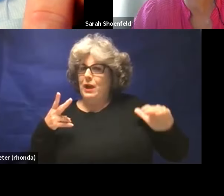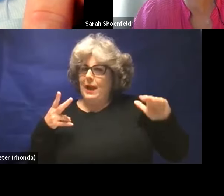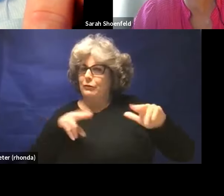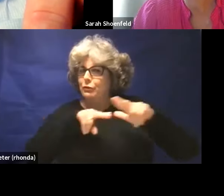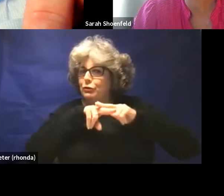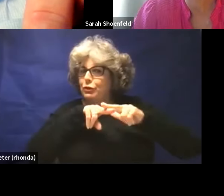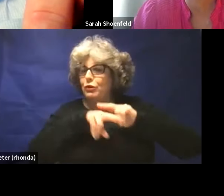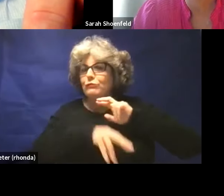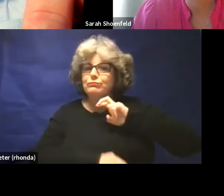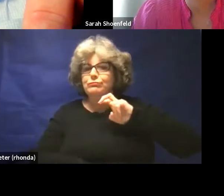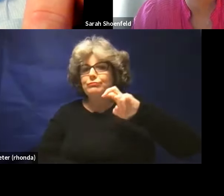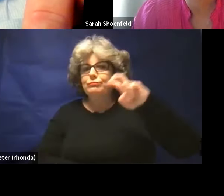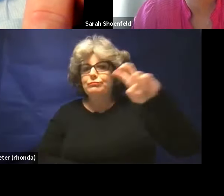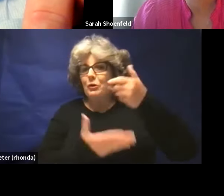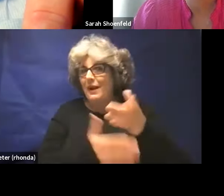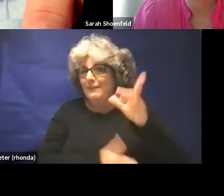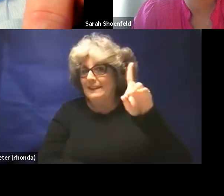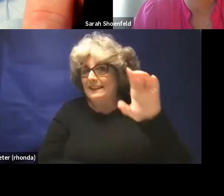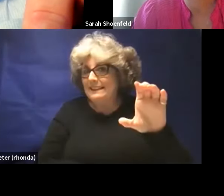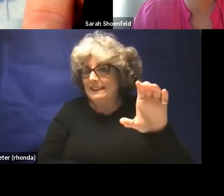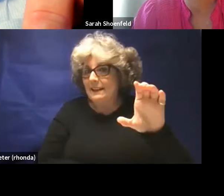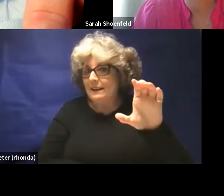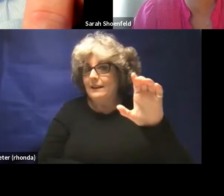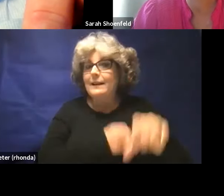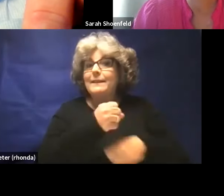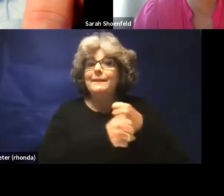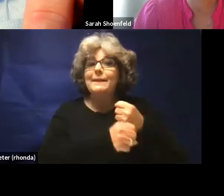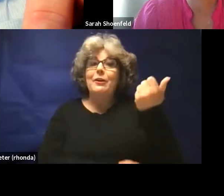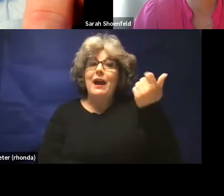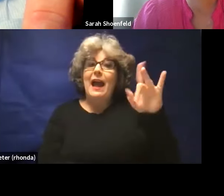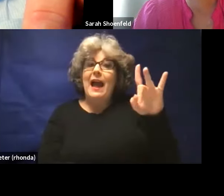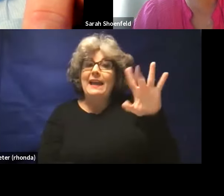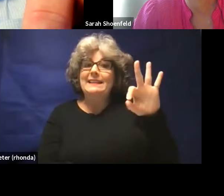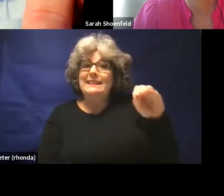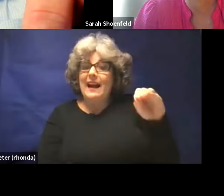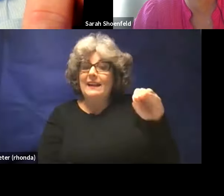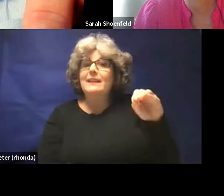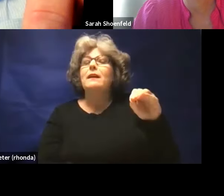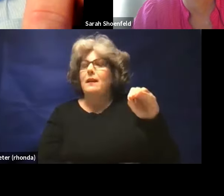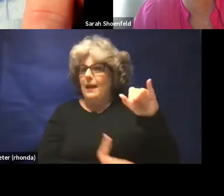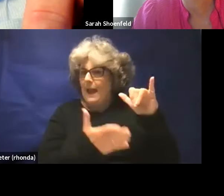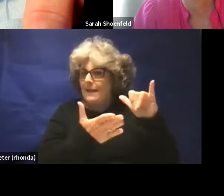child. And that was in the 1890s. Wow. And that's on tape. Those are